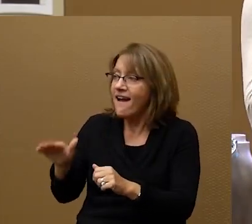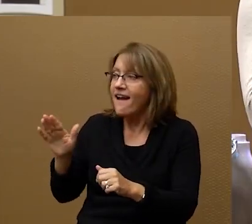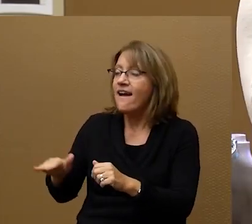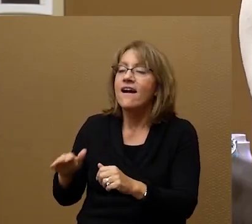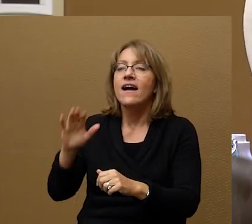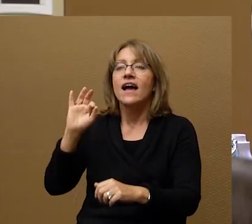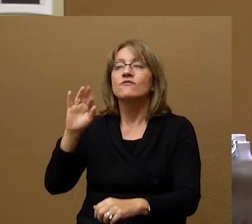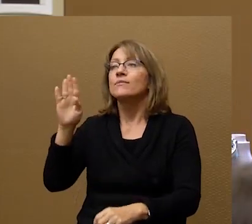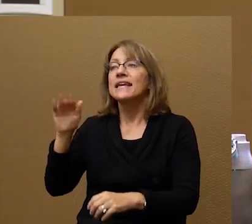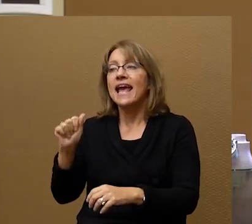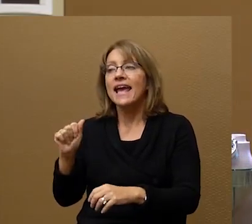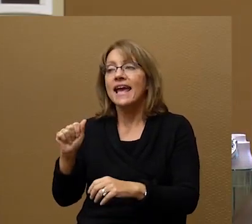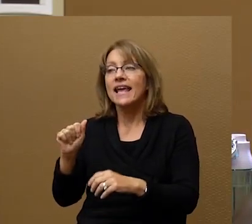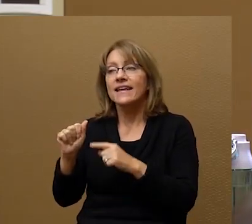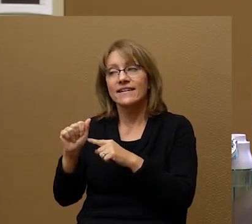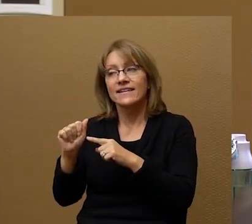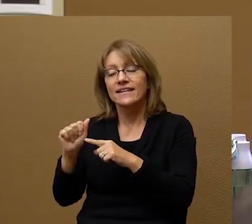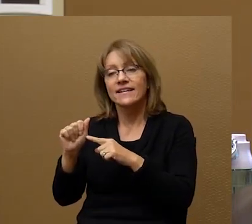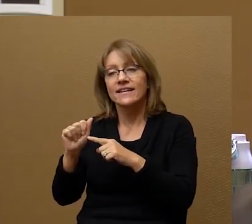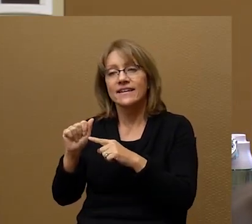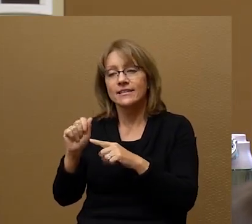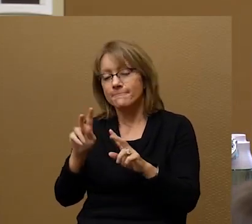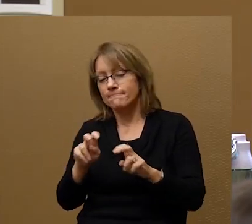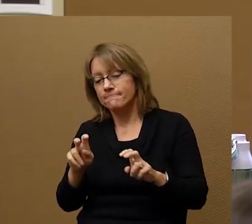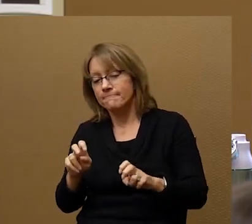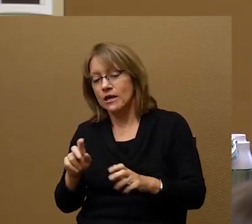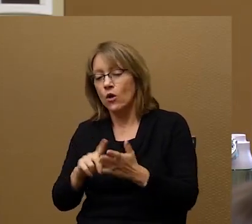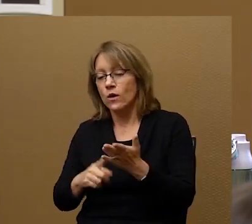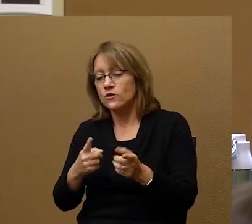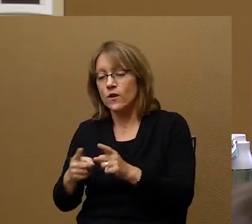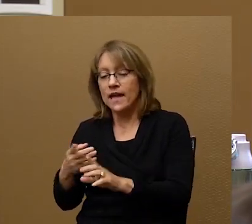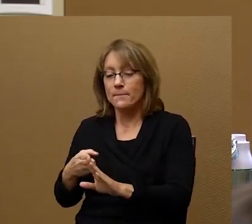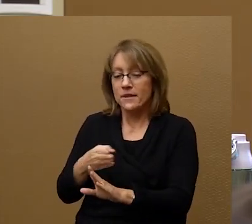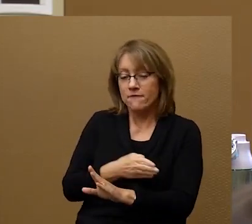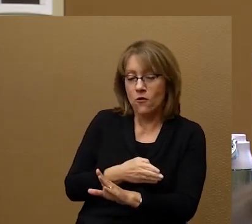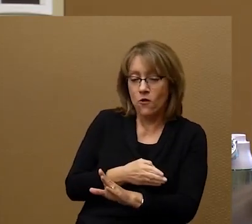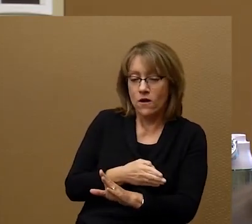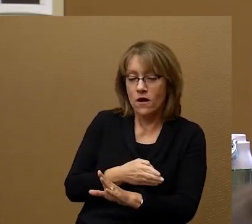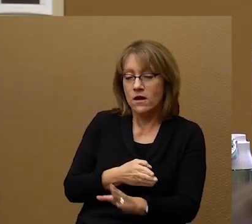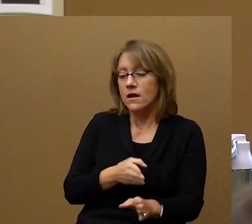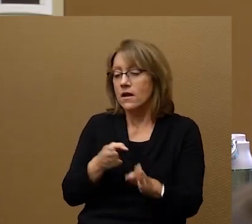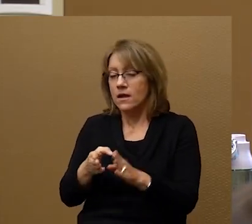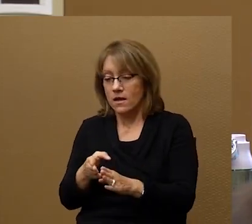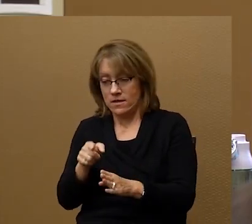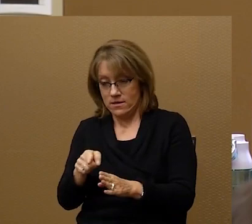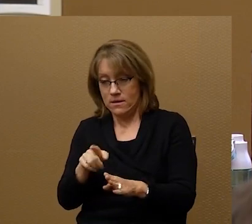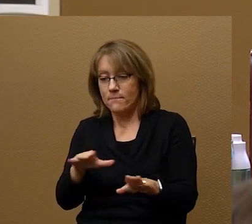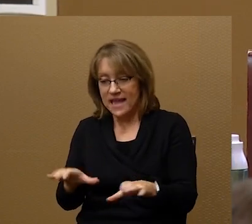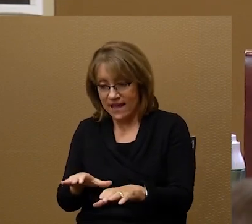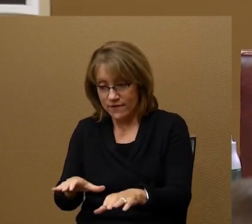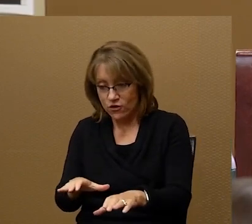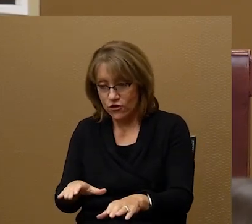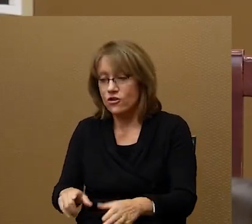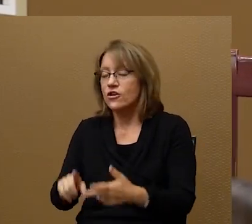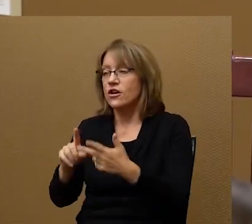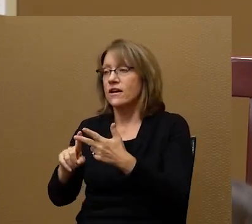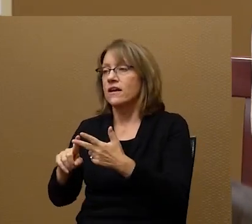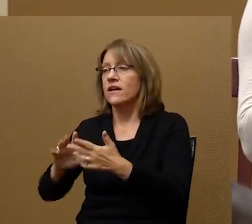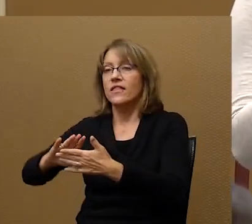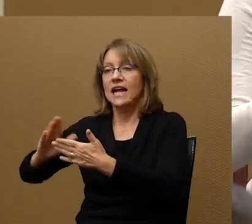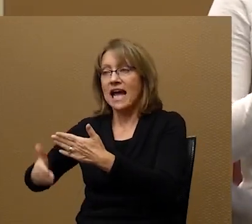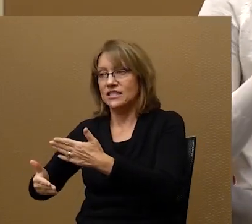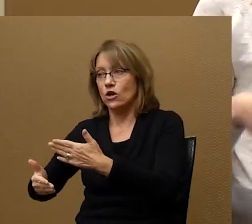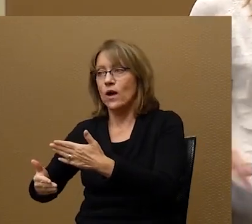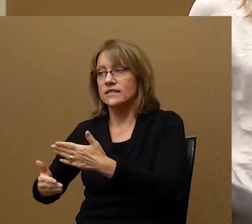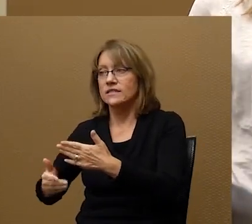FBA is to really look at, okay, this is the antecedent, this is the behavior, and this is the consequence. And then